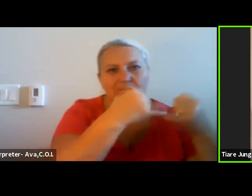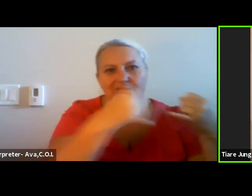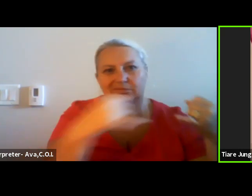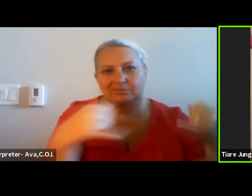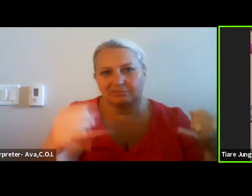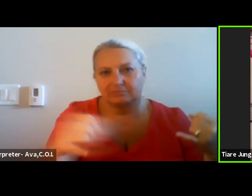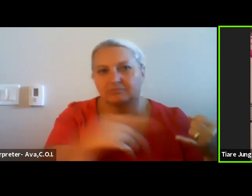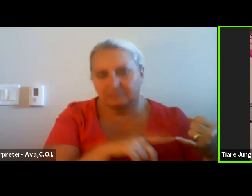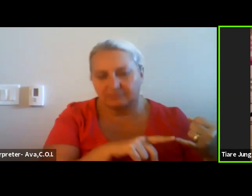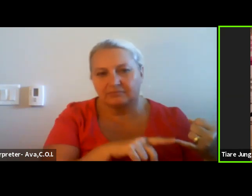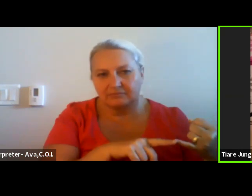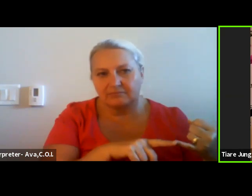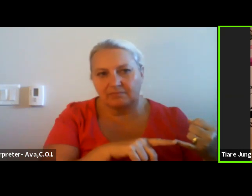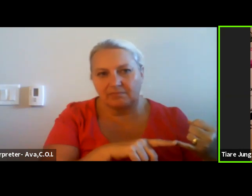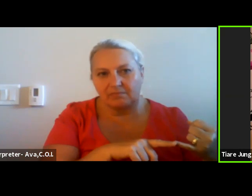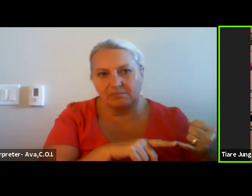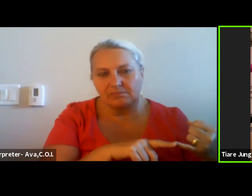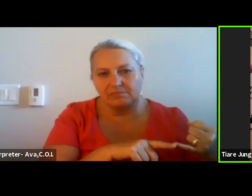All of those